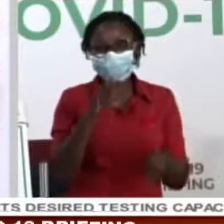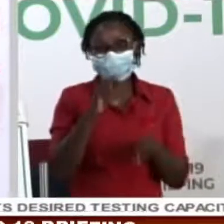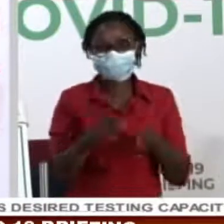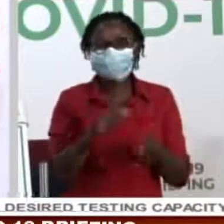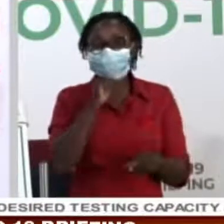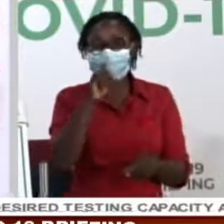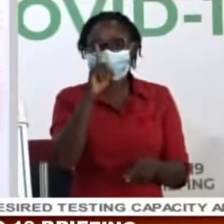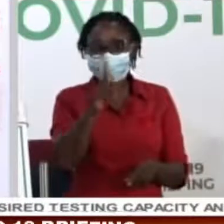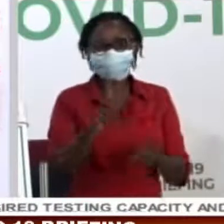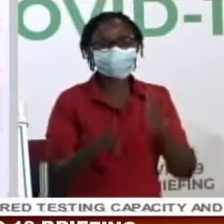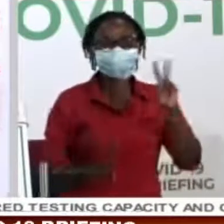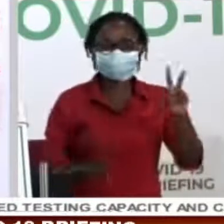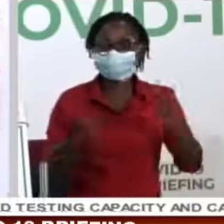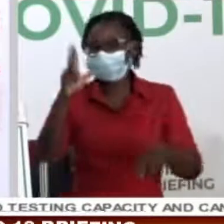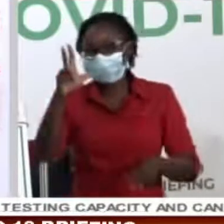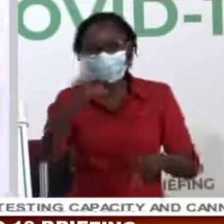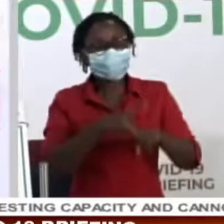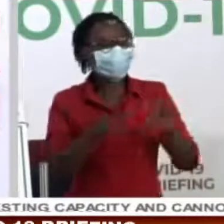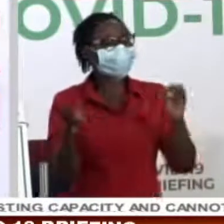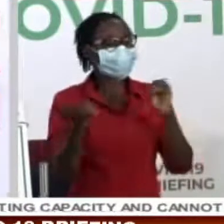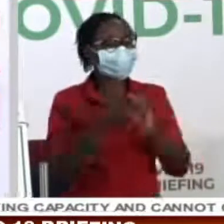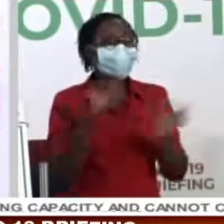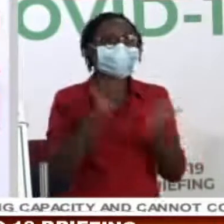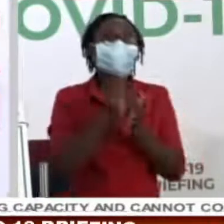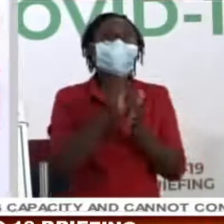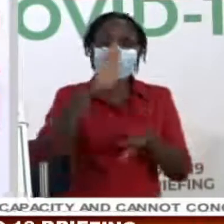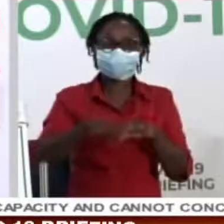two or three, but a lot more than that.